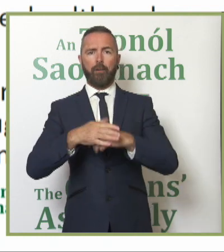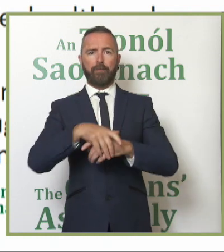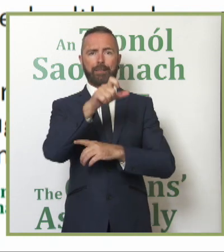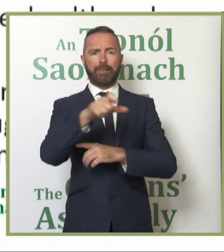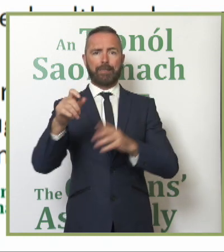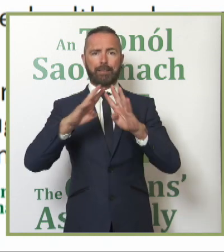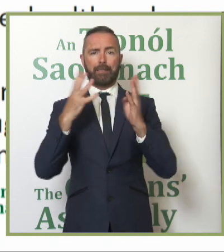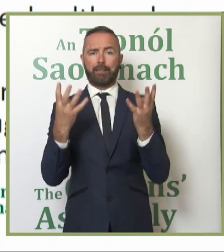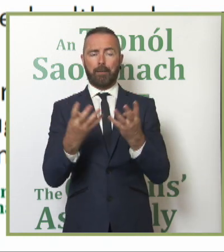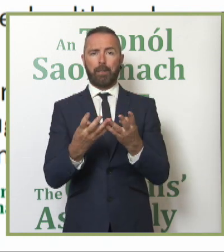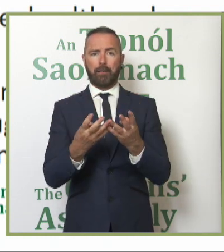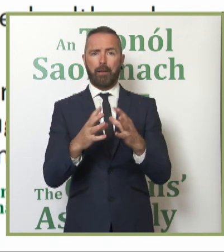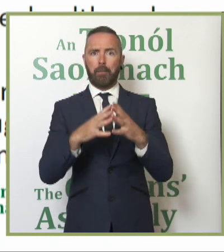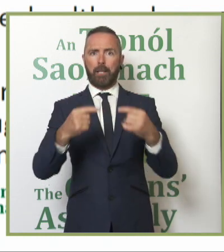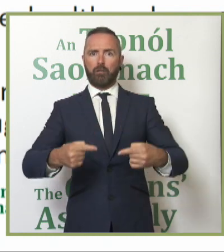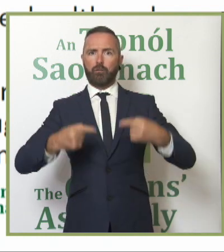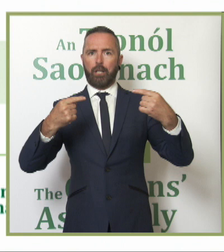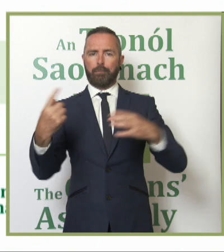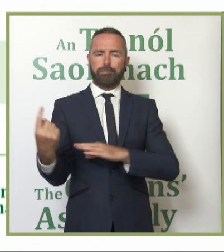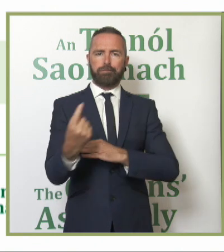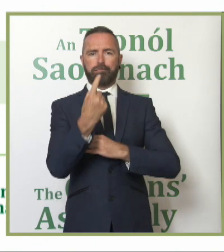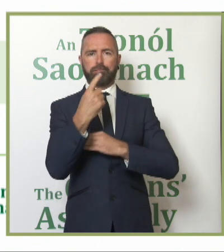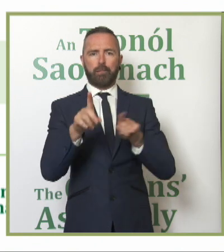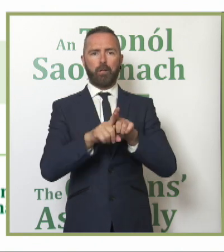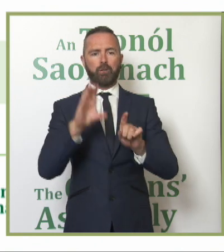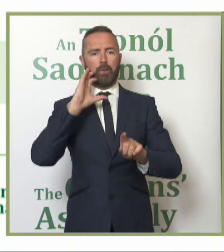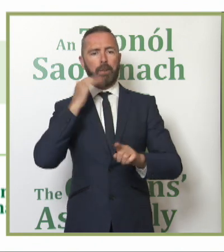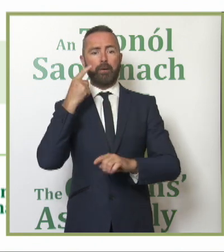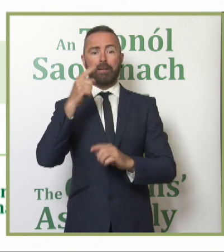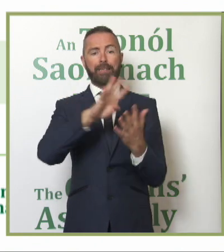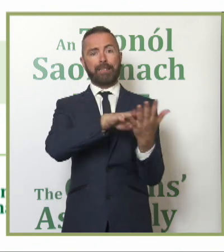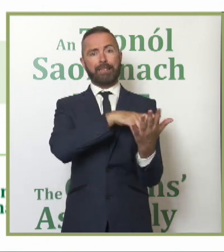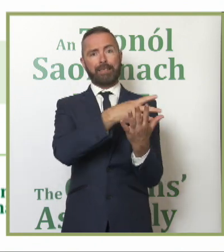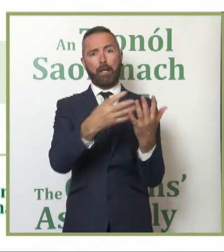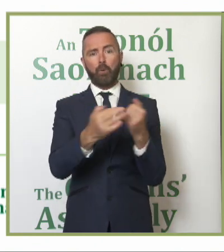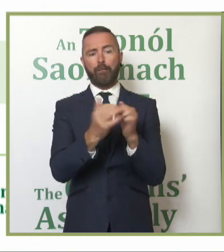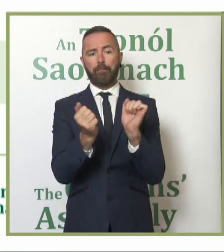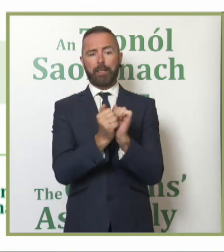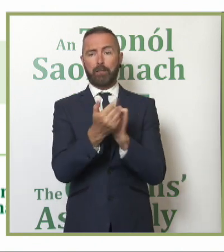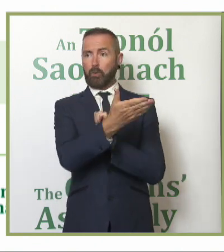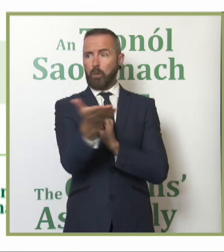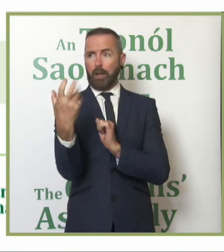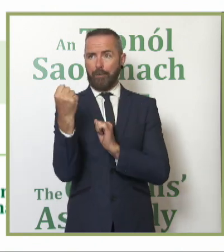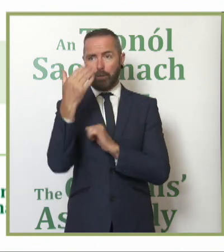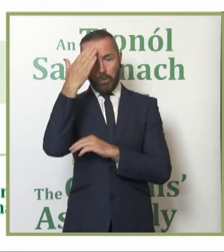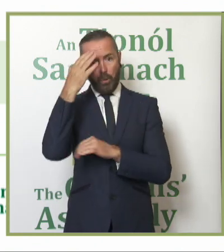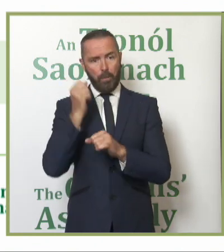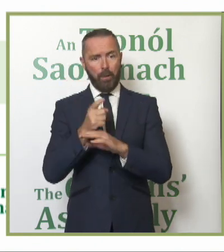there is a challenge facing us because, effectively, this is the schedule of meetings that we have, which you'll all already be aware